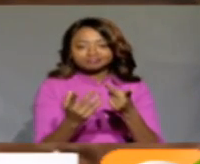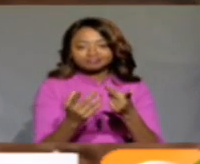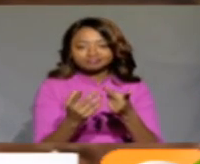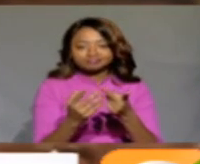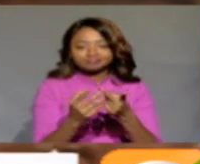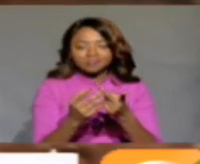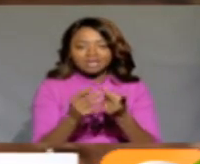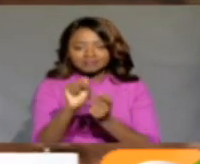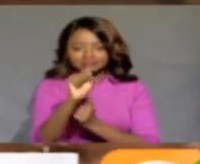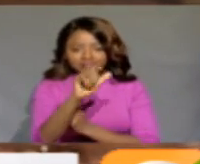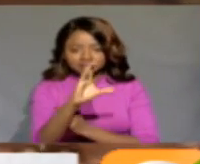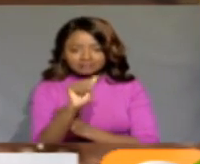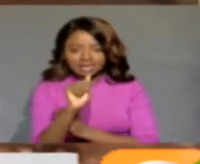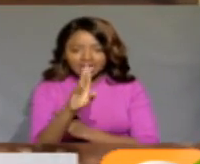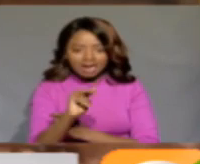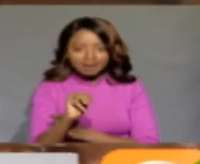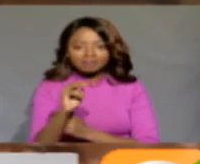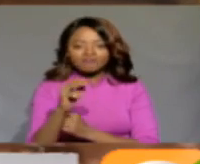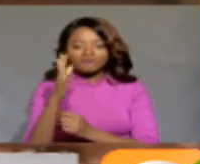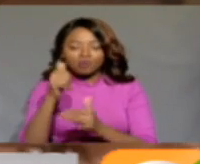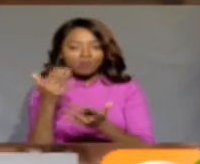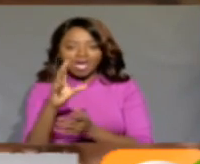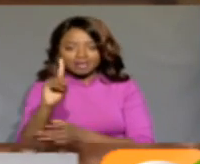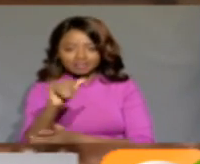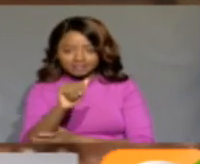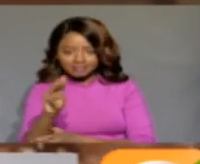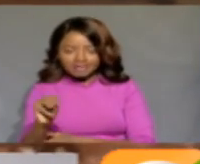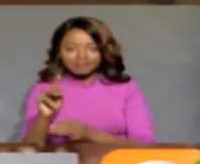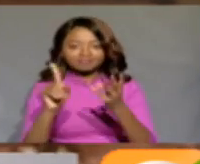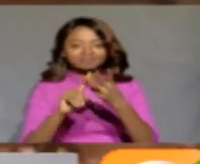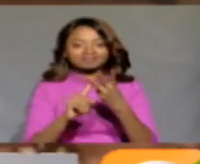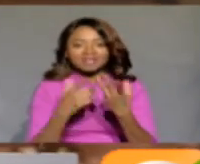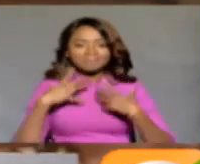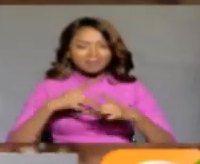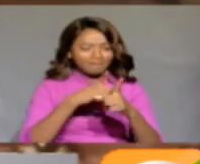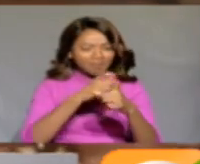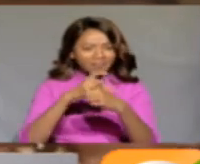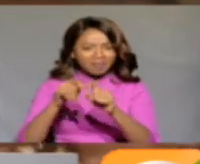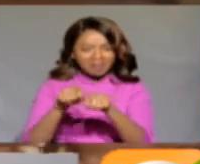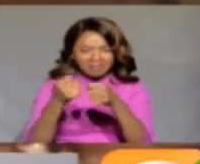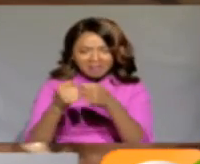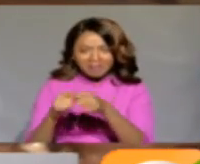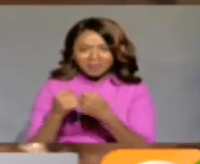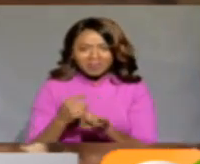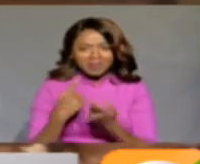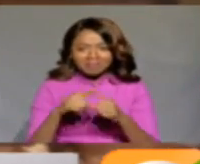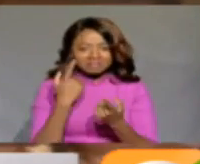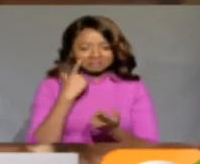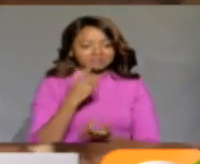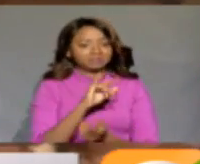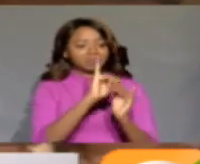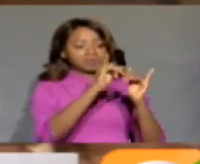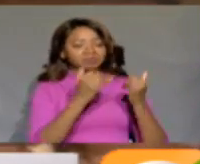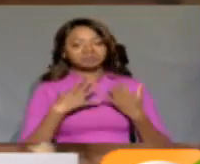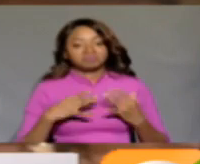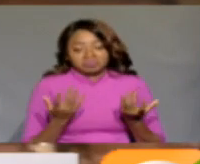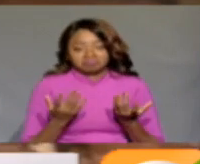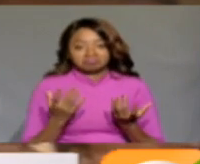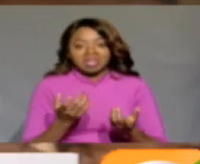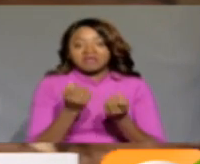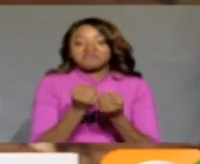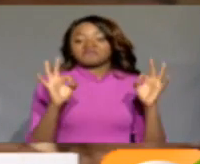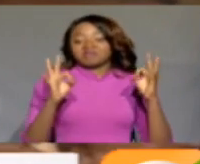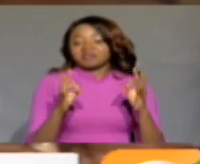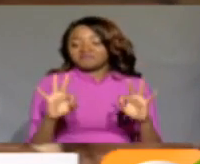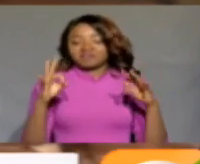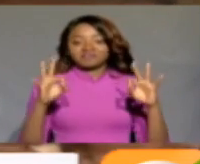scam, and recently we had a legislature making hate speech remarks. And all we see in the news is people are being released on